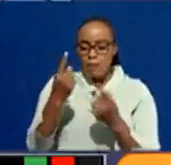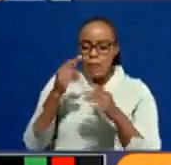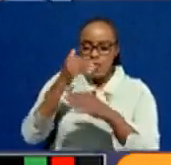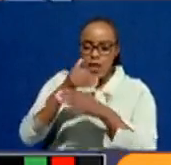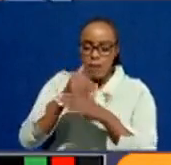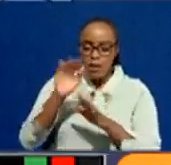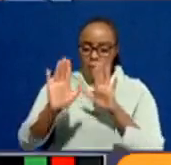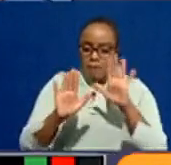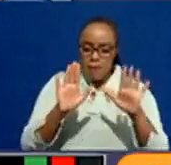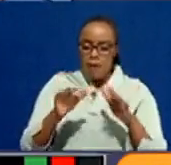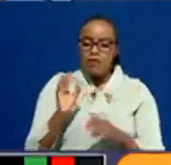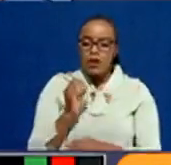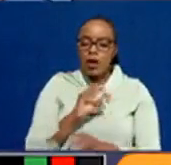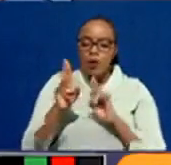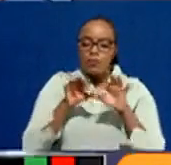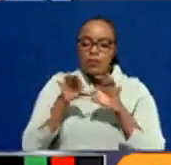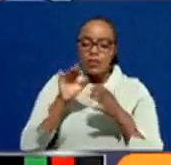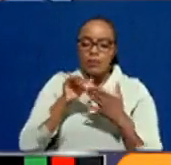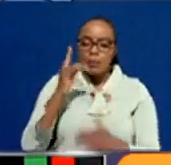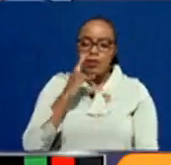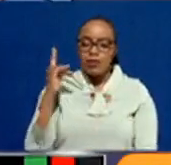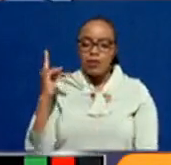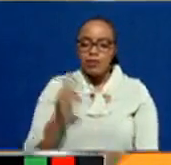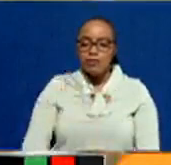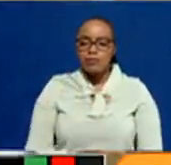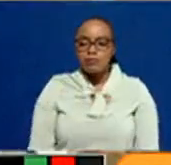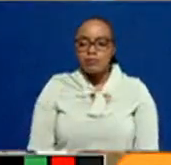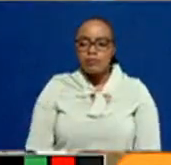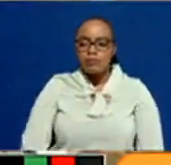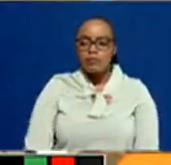borders. Chemutai Goin now reports.